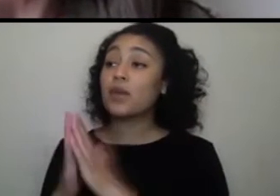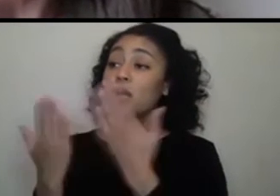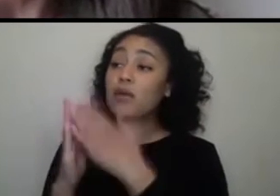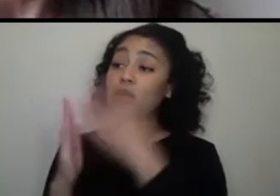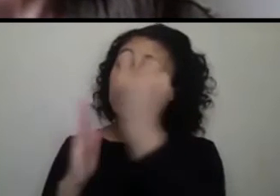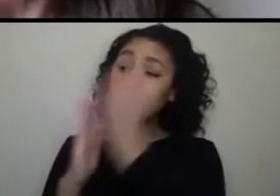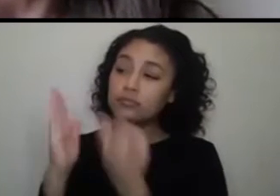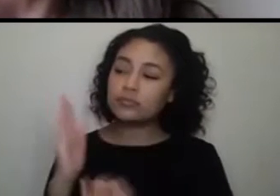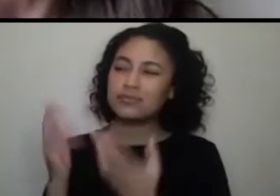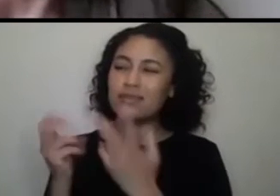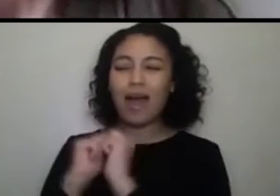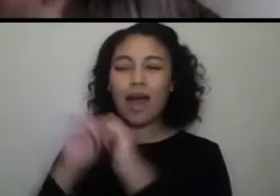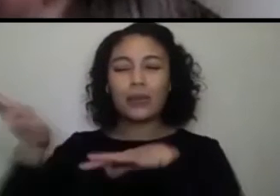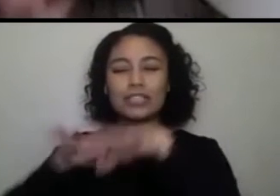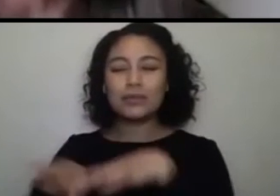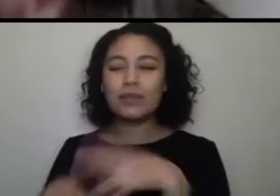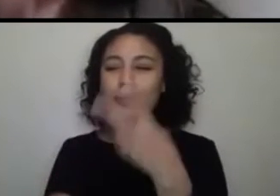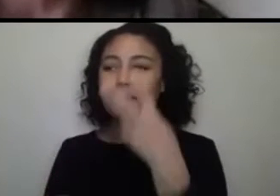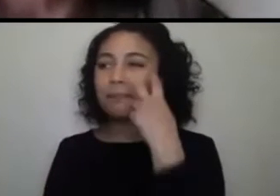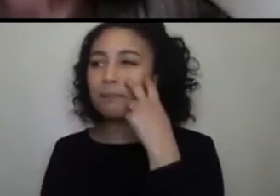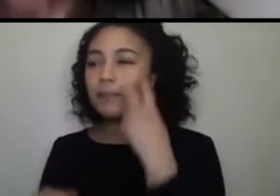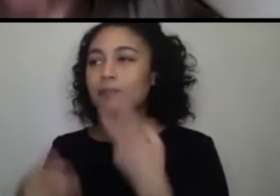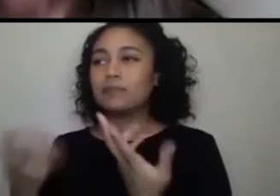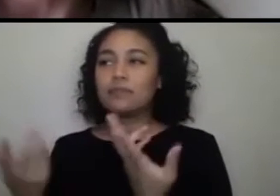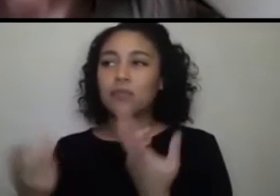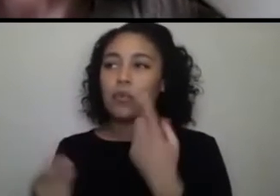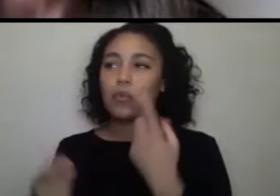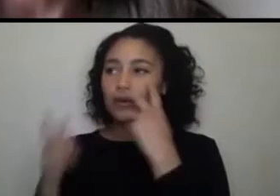impaired? Student with visual impairment.